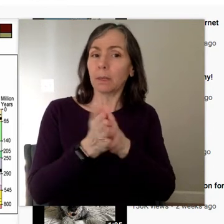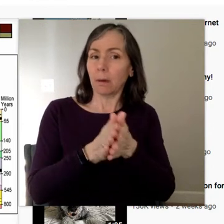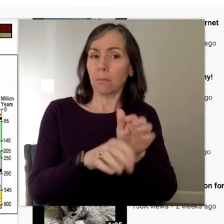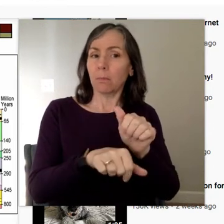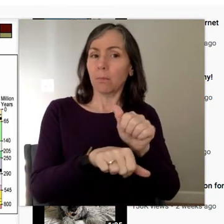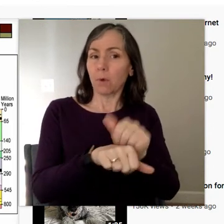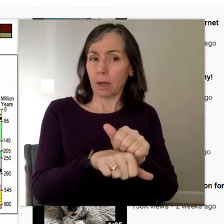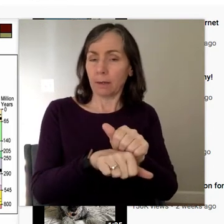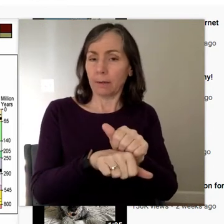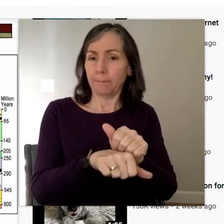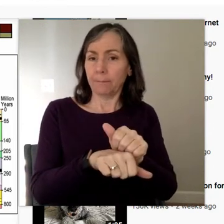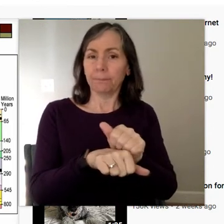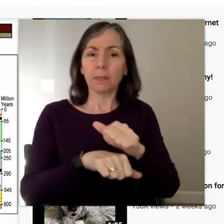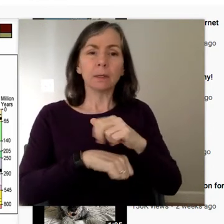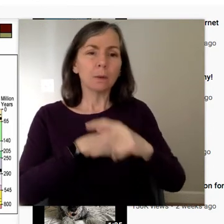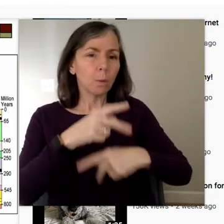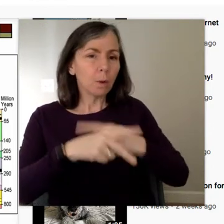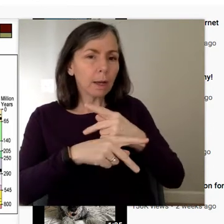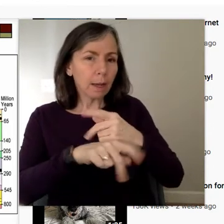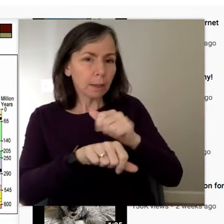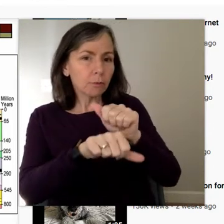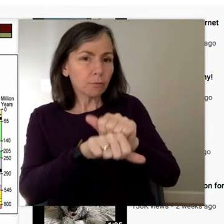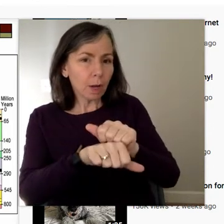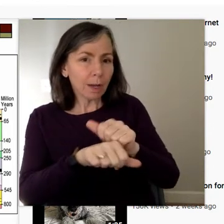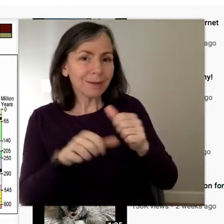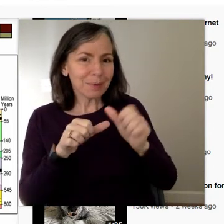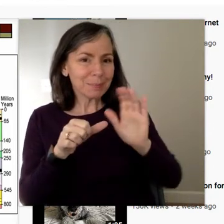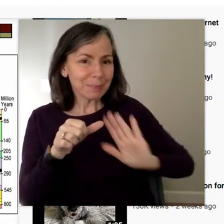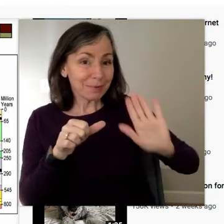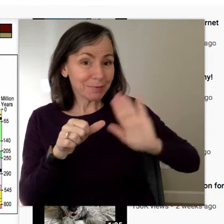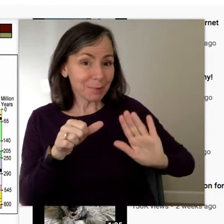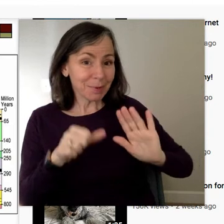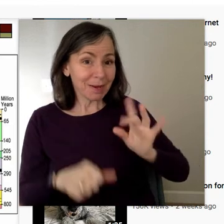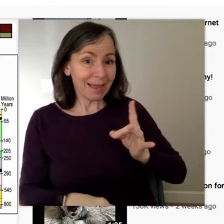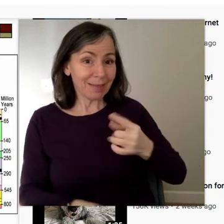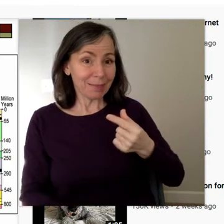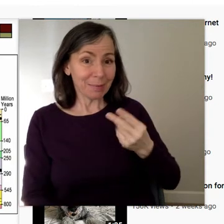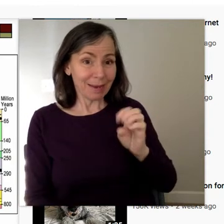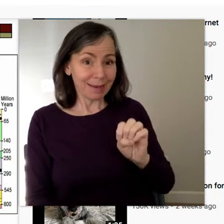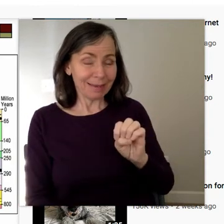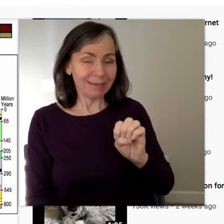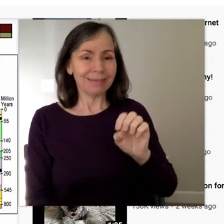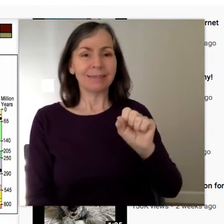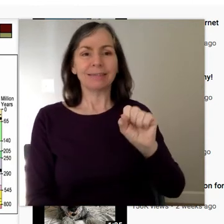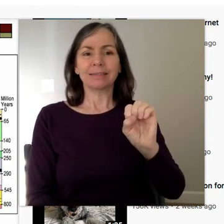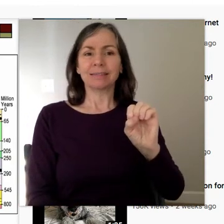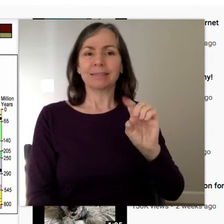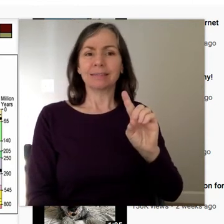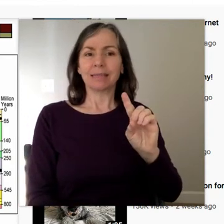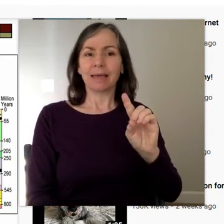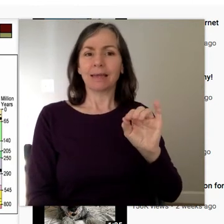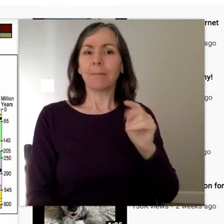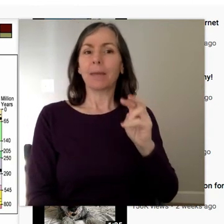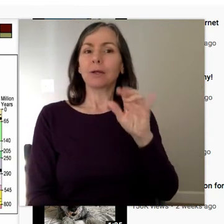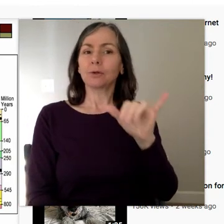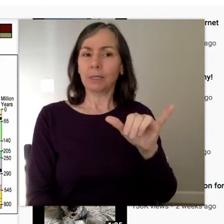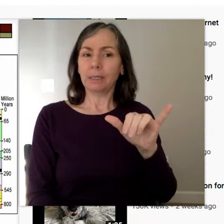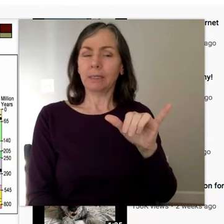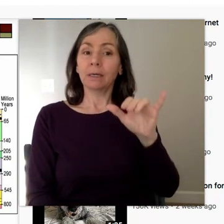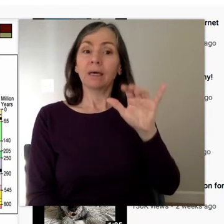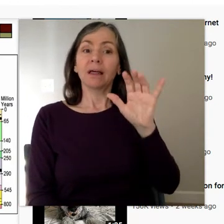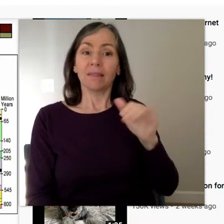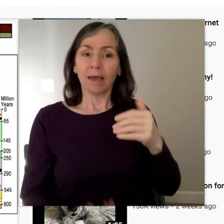Kind of rock that it's in, if you remember from 8th grade, is sedimentary. That's the kind of rock that's around St. Paul, so we have lots of fossils